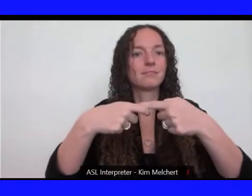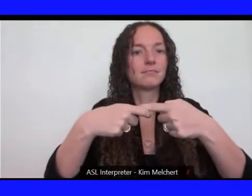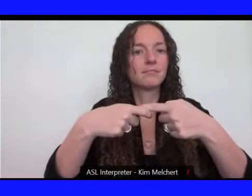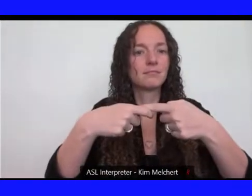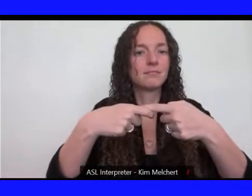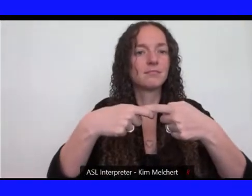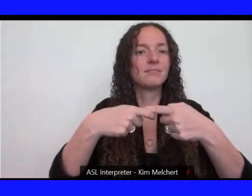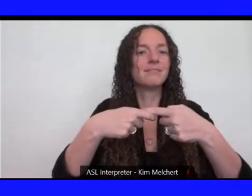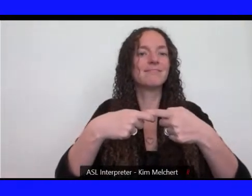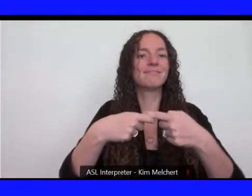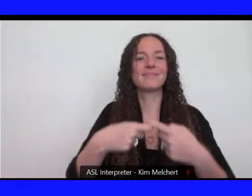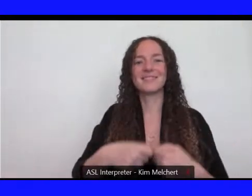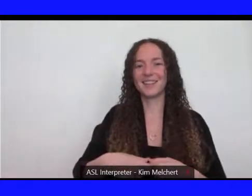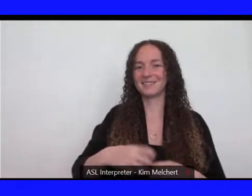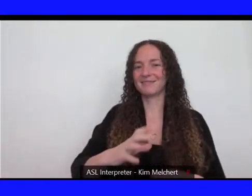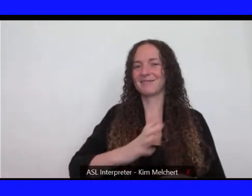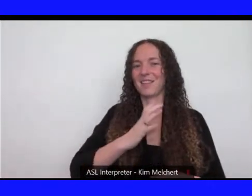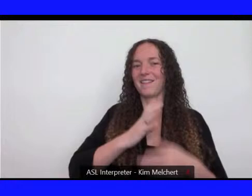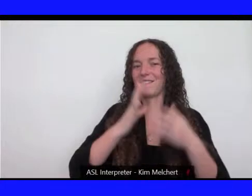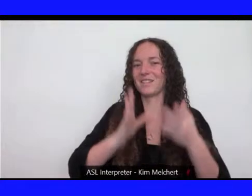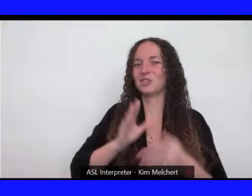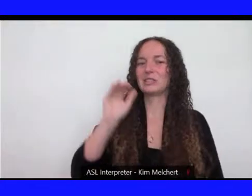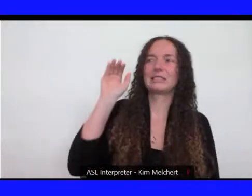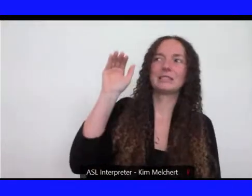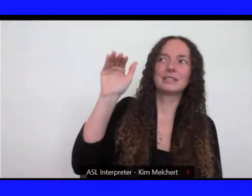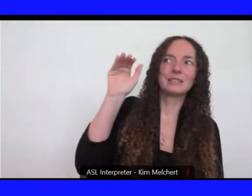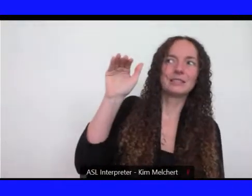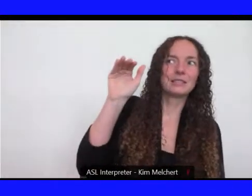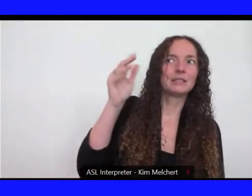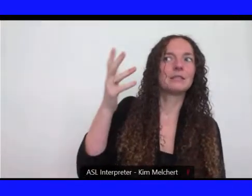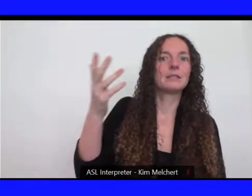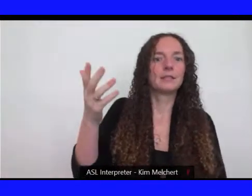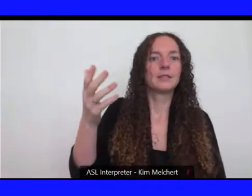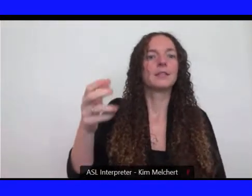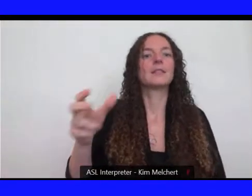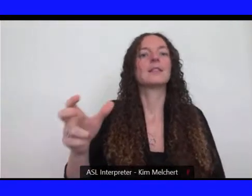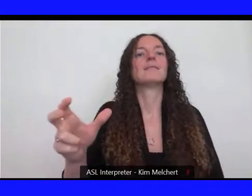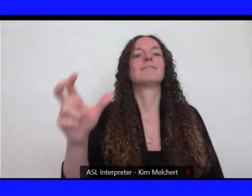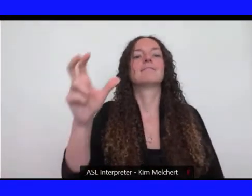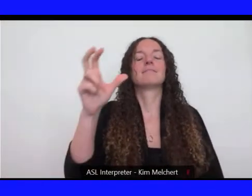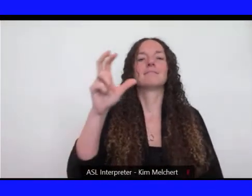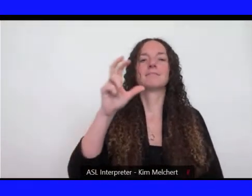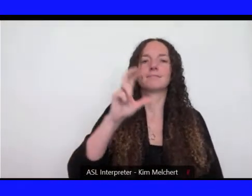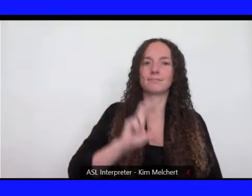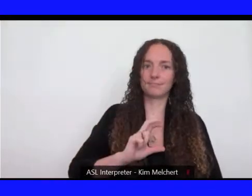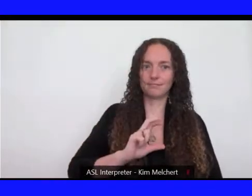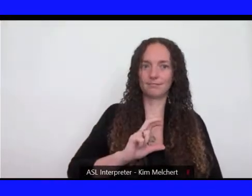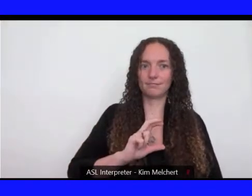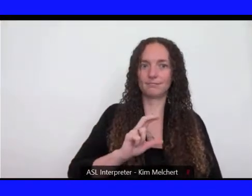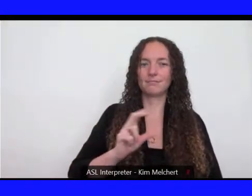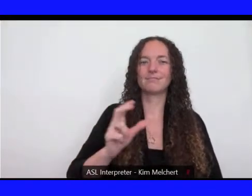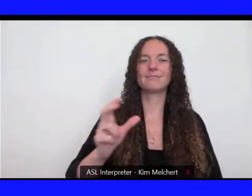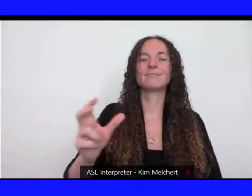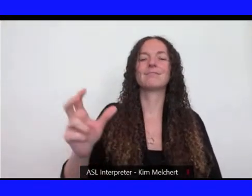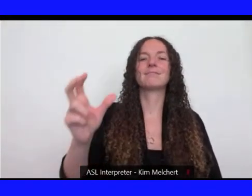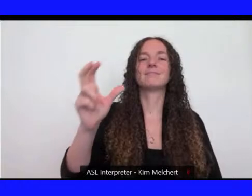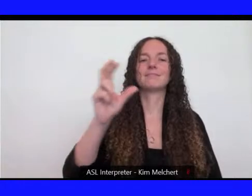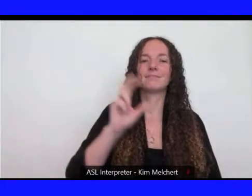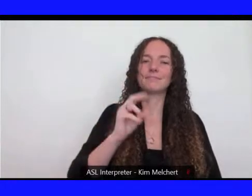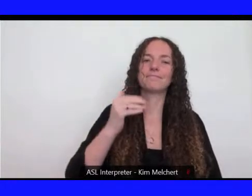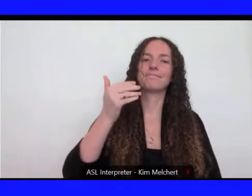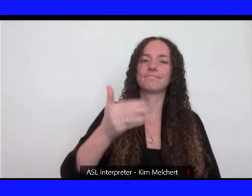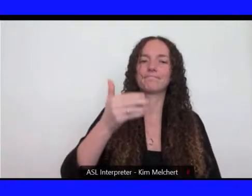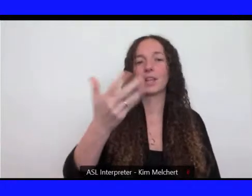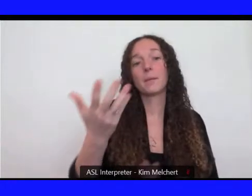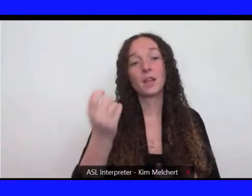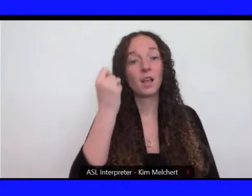recent. Right. So you think that, I don't know what the process is, what's left for